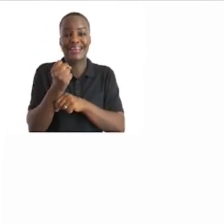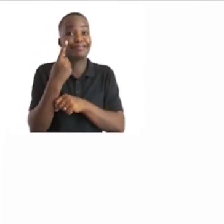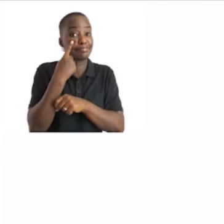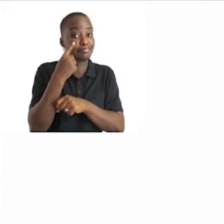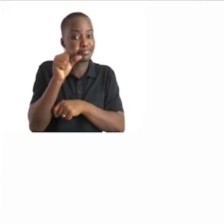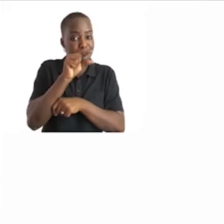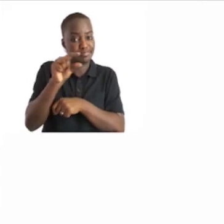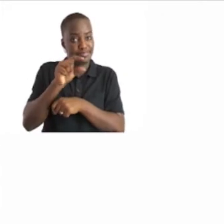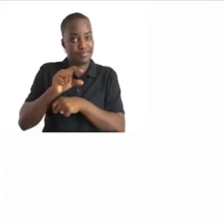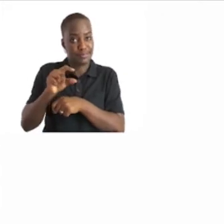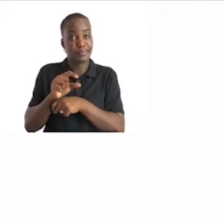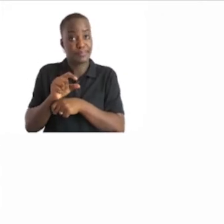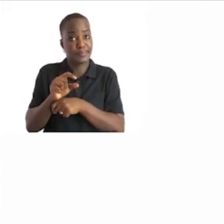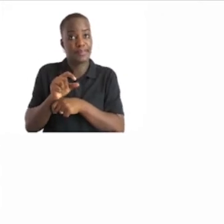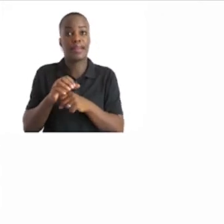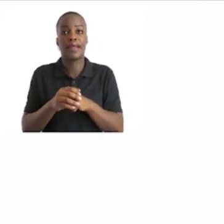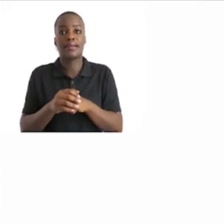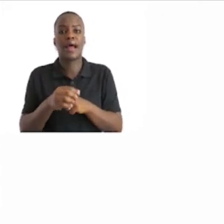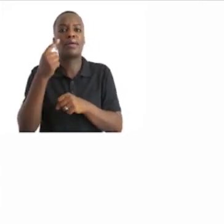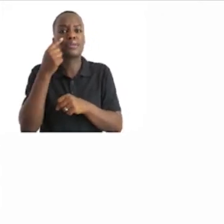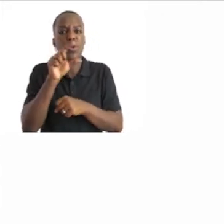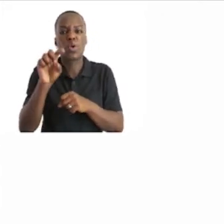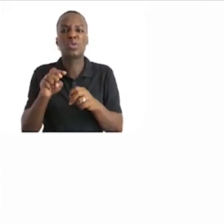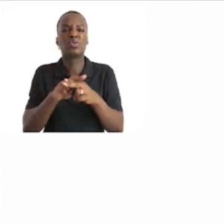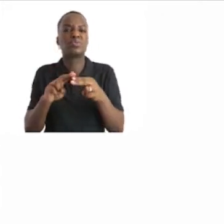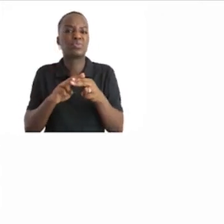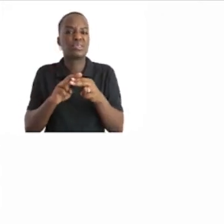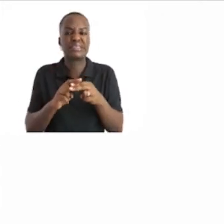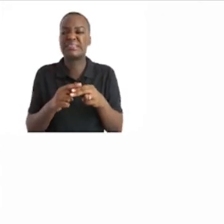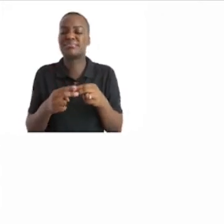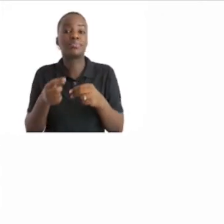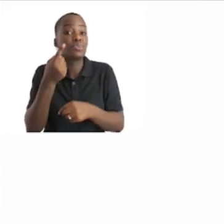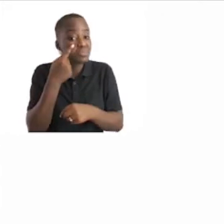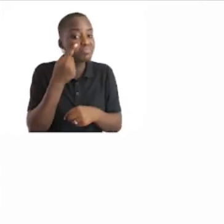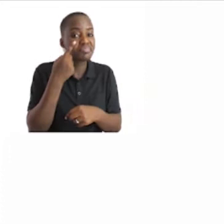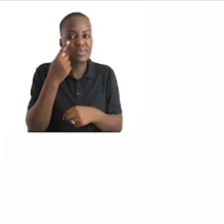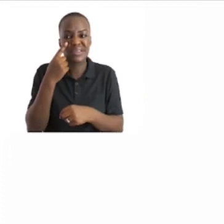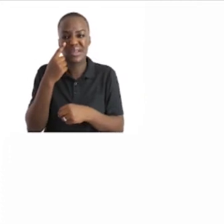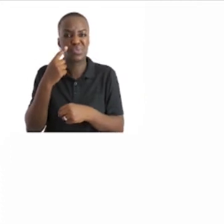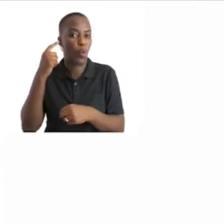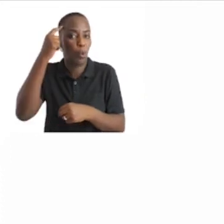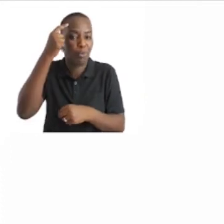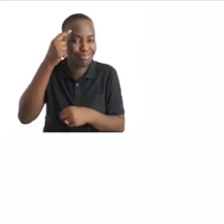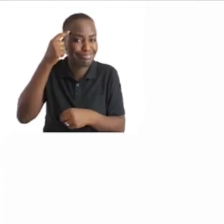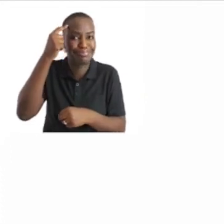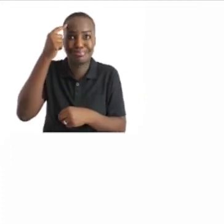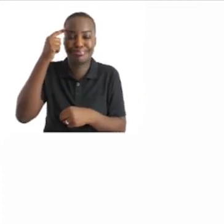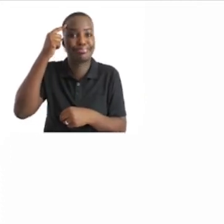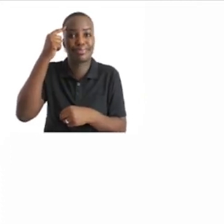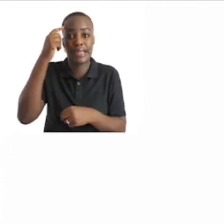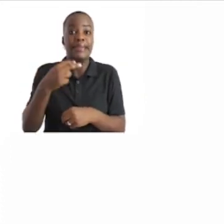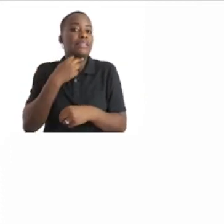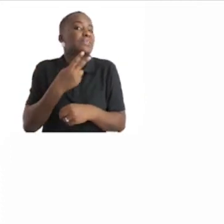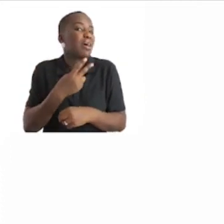words. And now sight words are words that we use just to see. We are not going to memorize them by